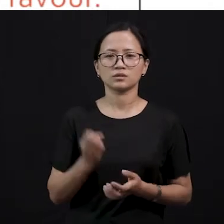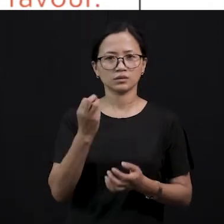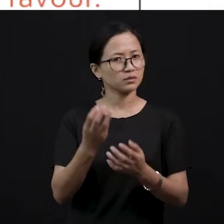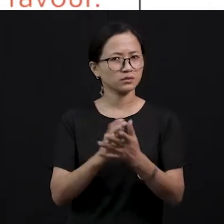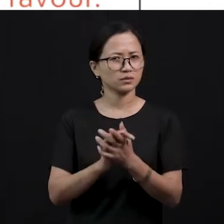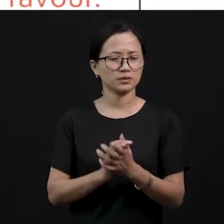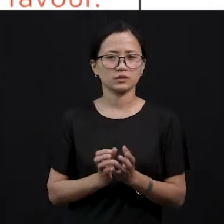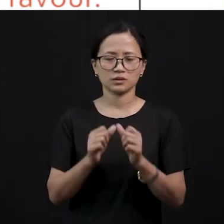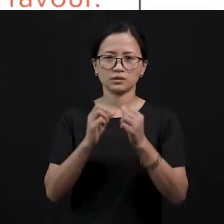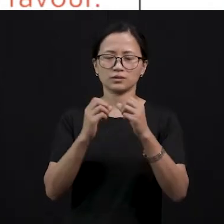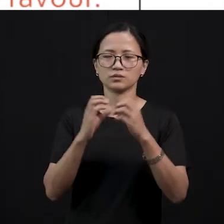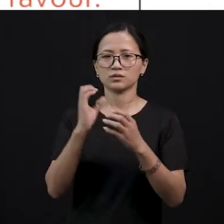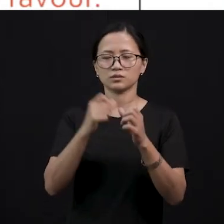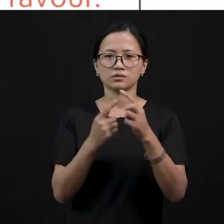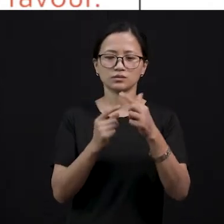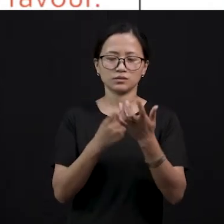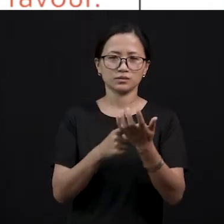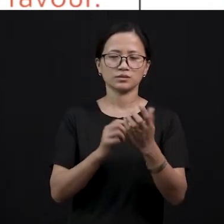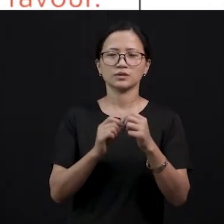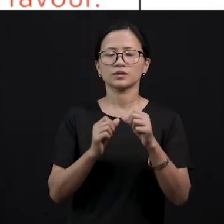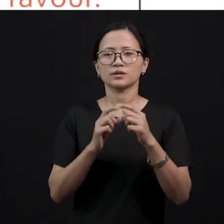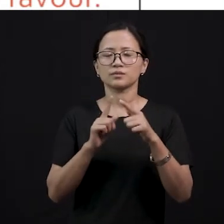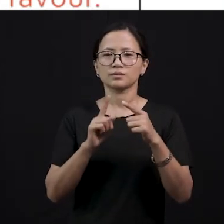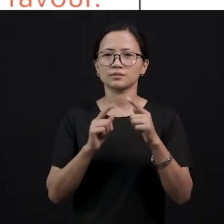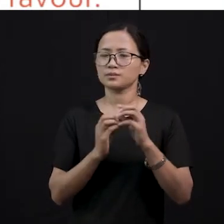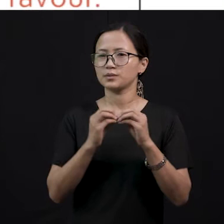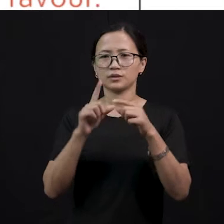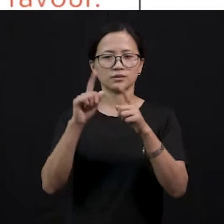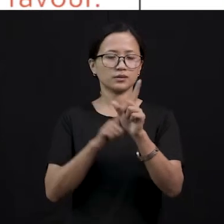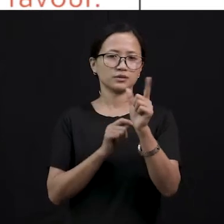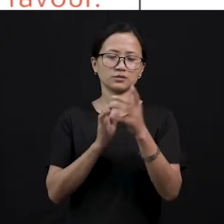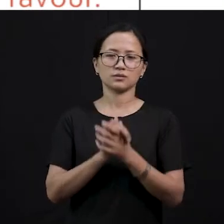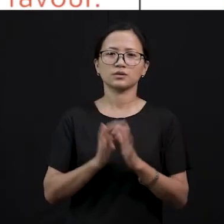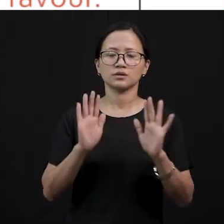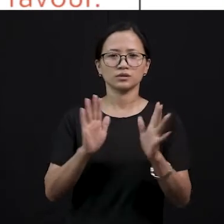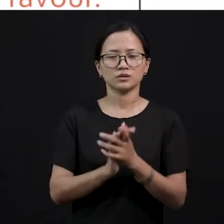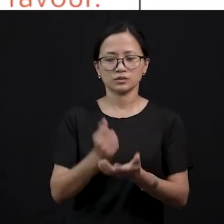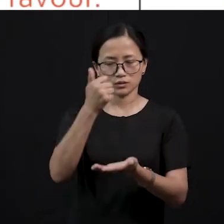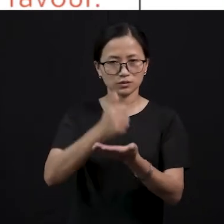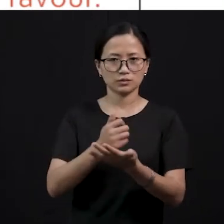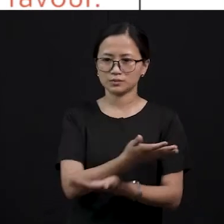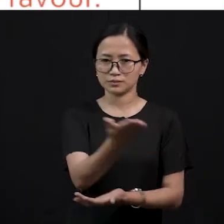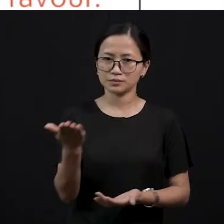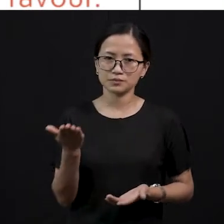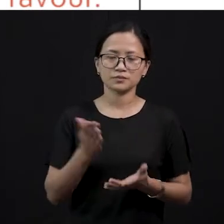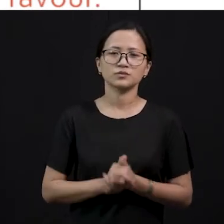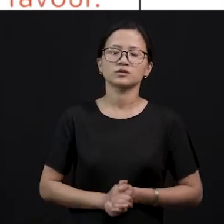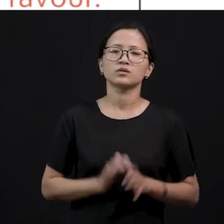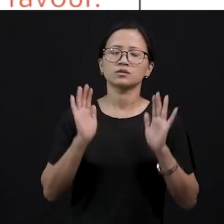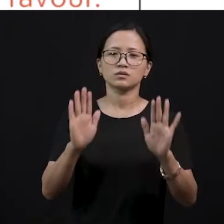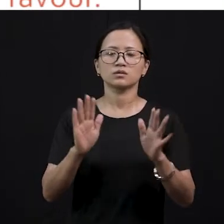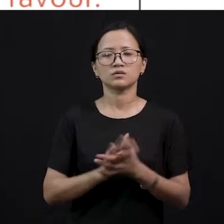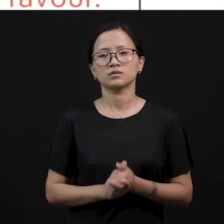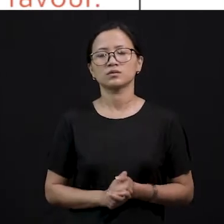Accountability. If you think the government went wrong in that decision, the accountability should be there. They should be